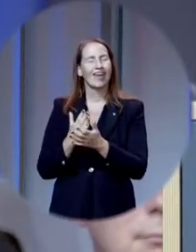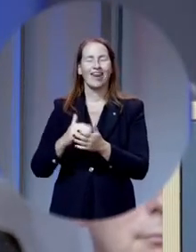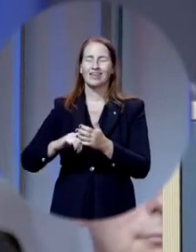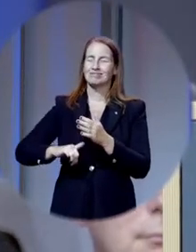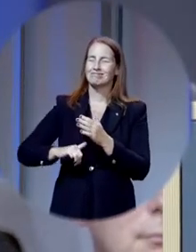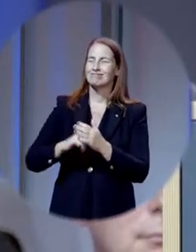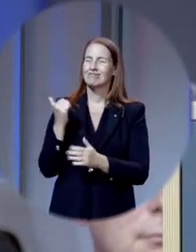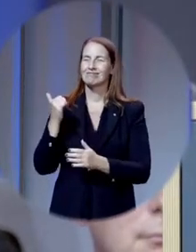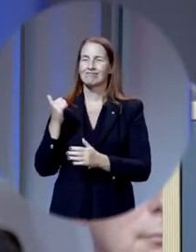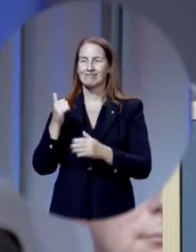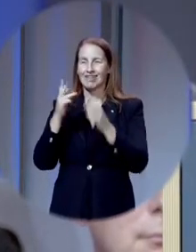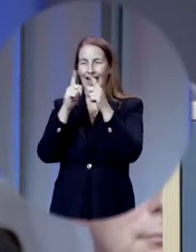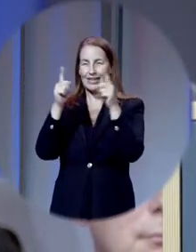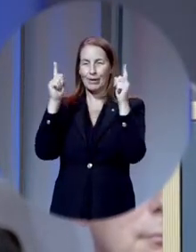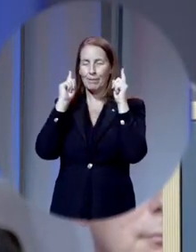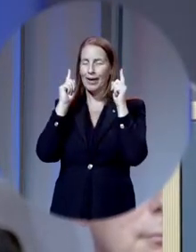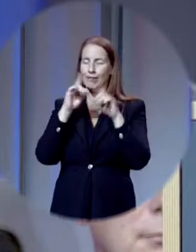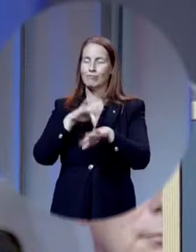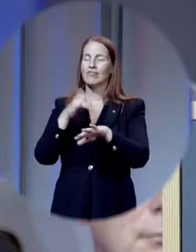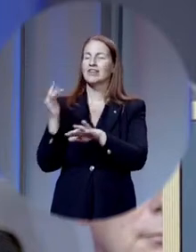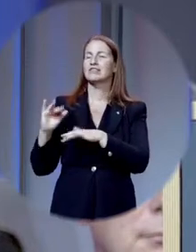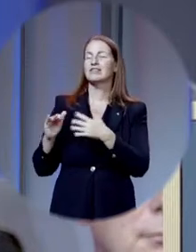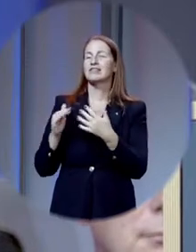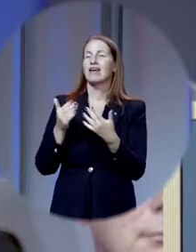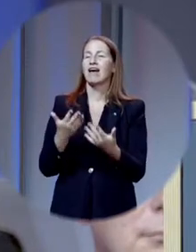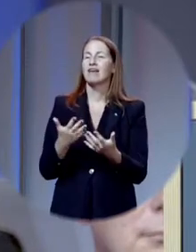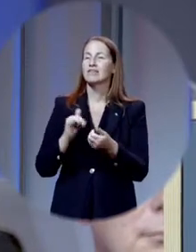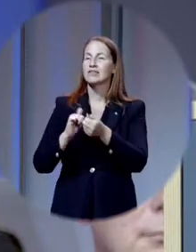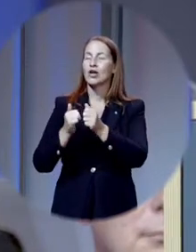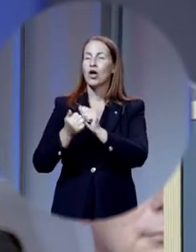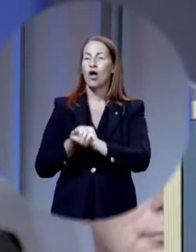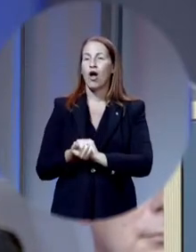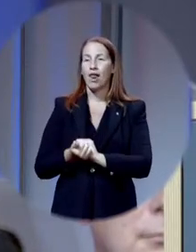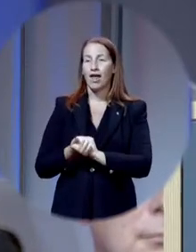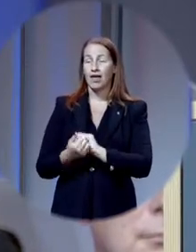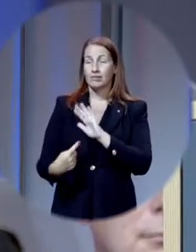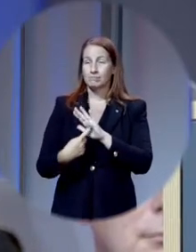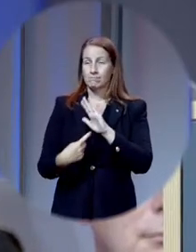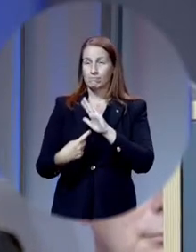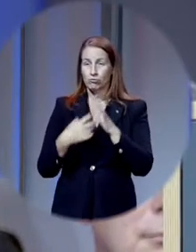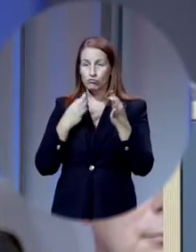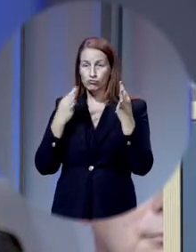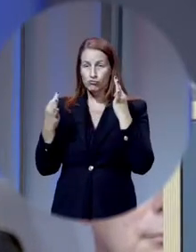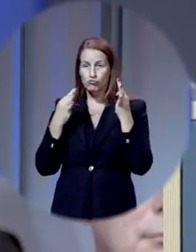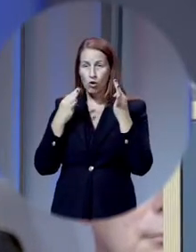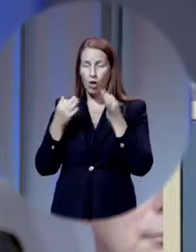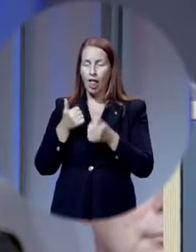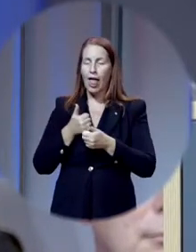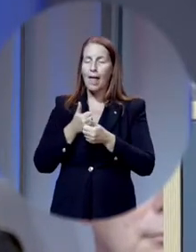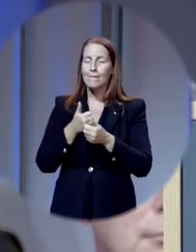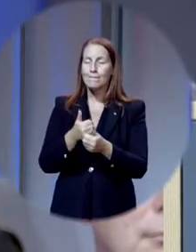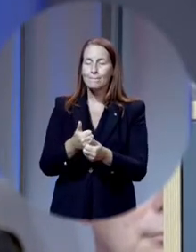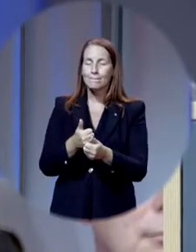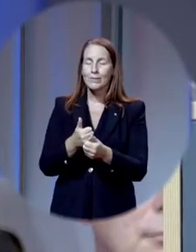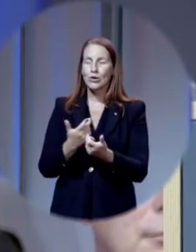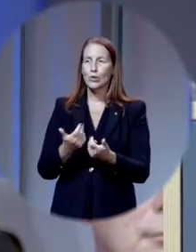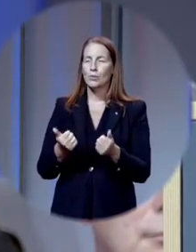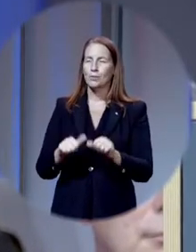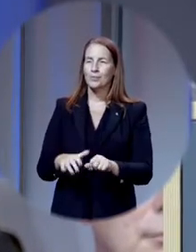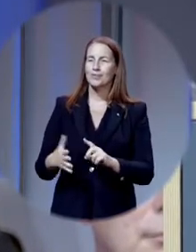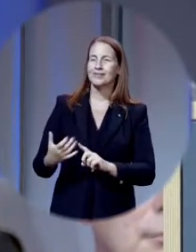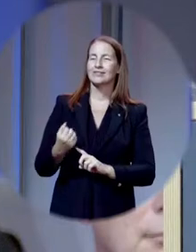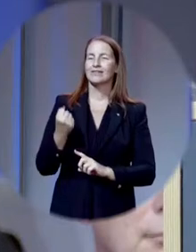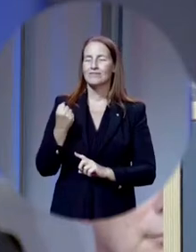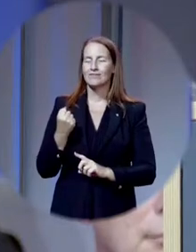talented academic and professional services colleagues, who have played a vital role in helping you get to this point,